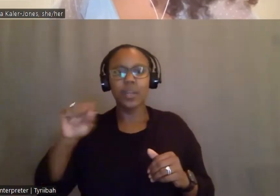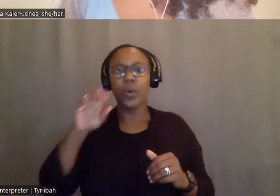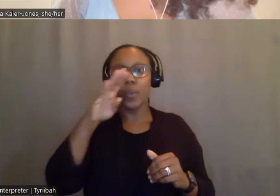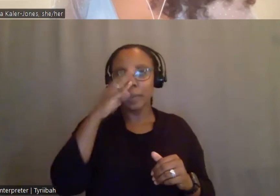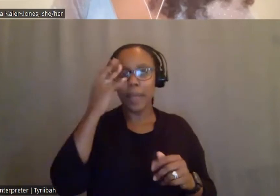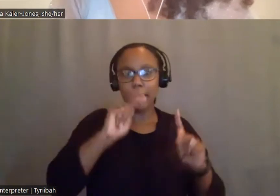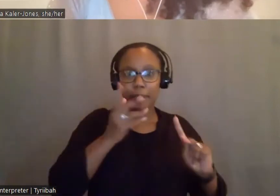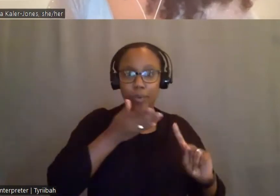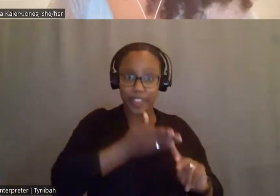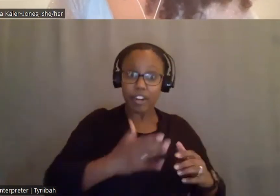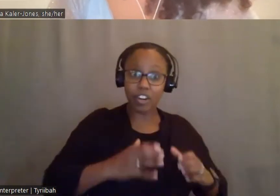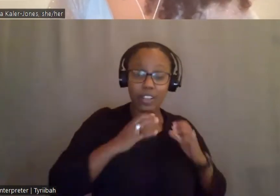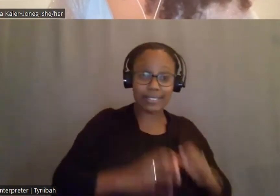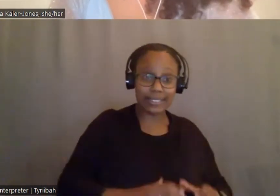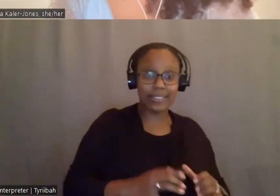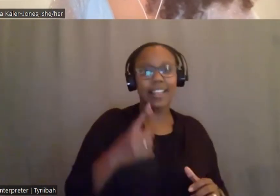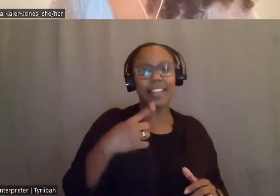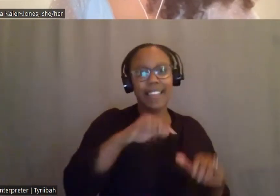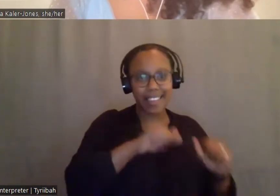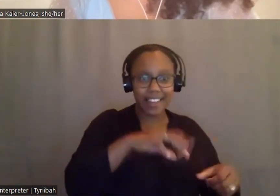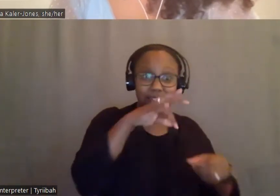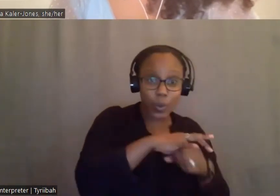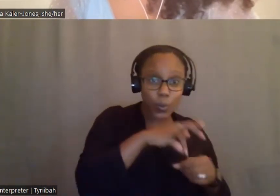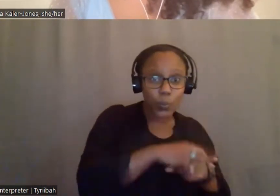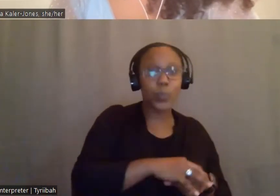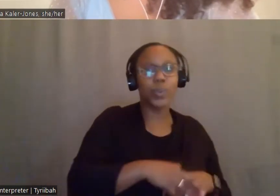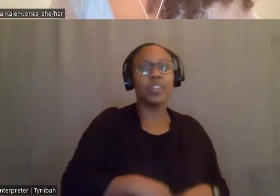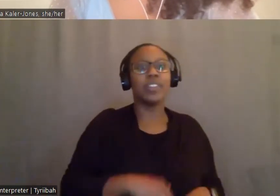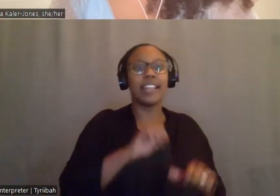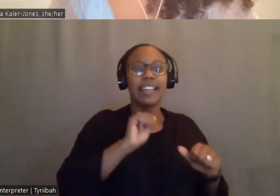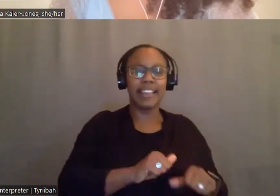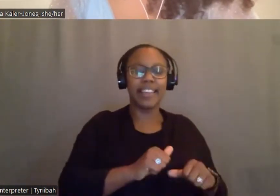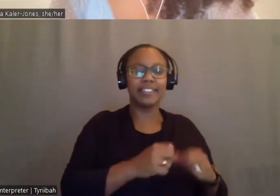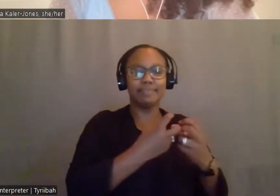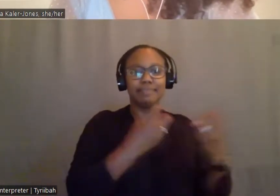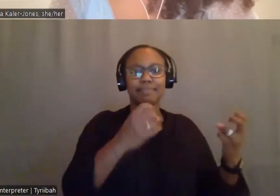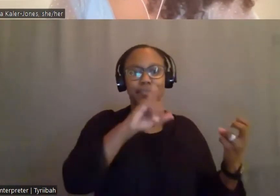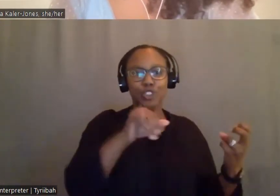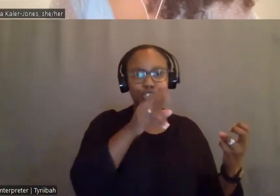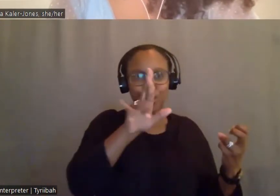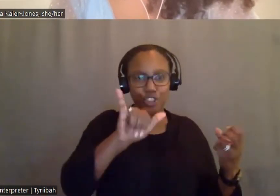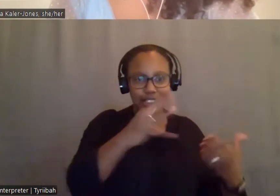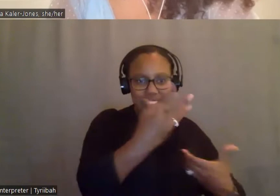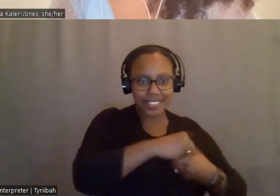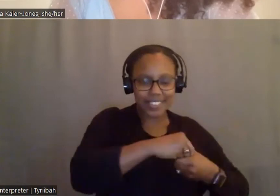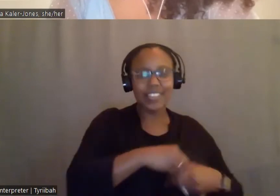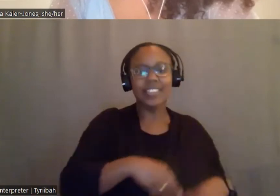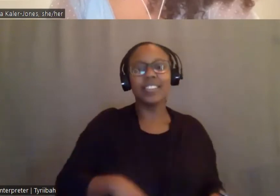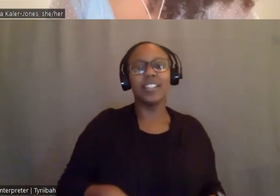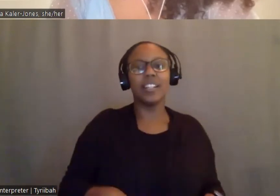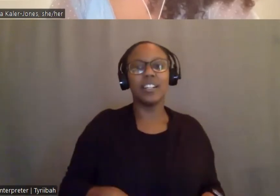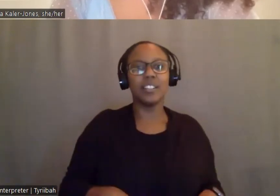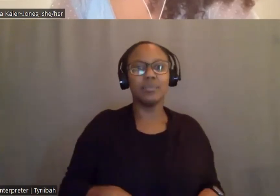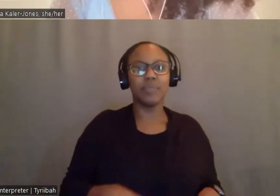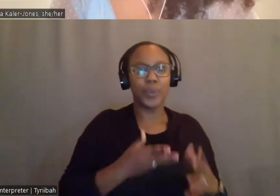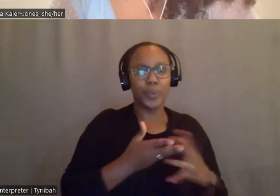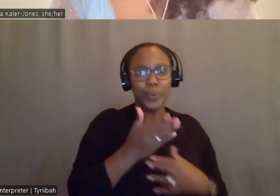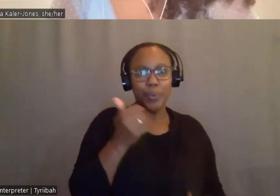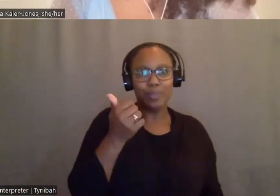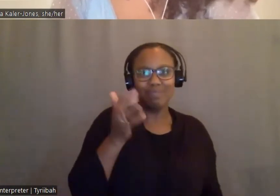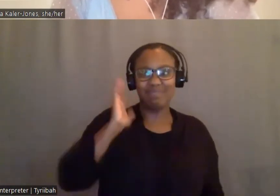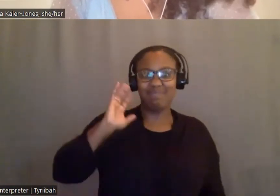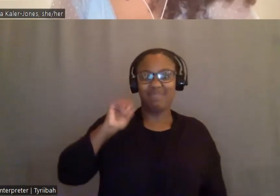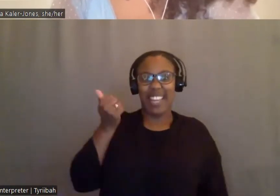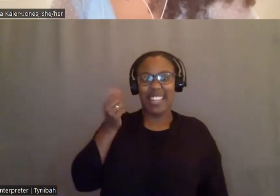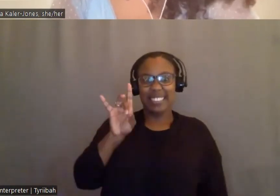are citizens, they're able to vote, they're able to serve on juries, they have all these things going on through the 1890s and into the